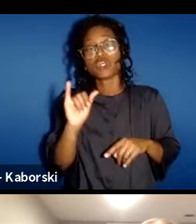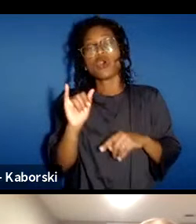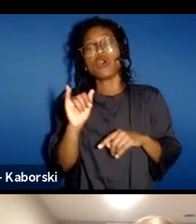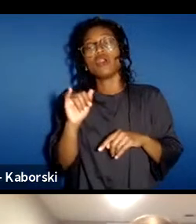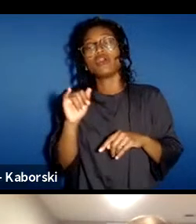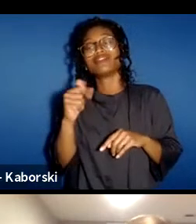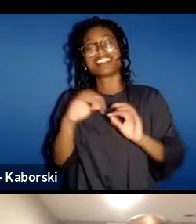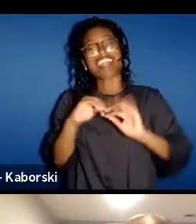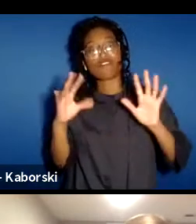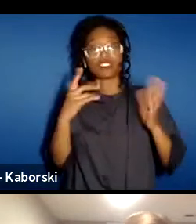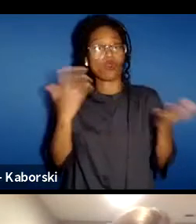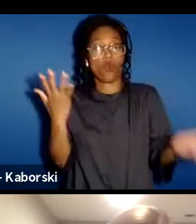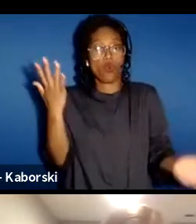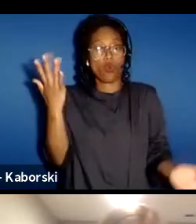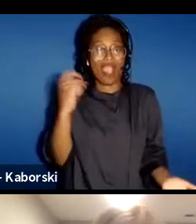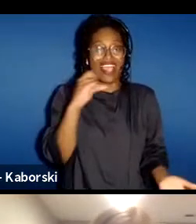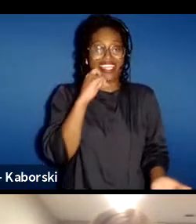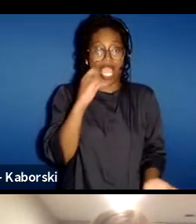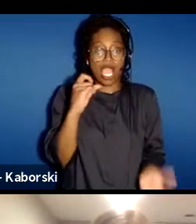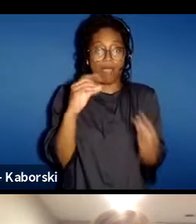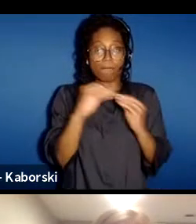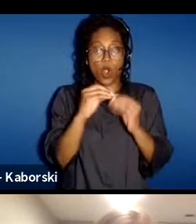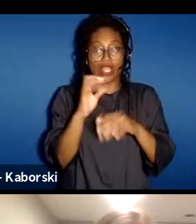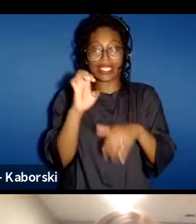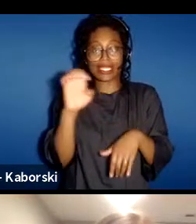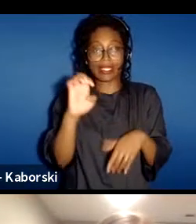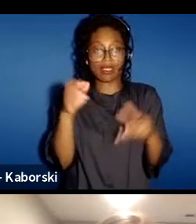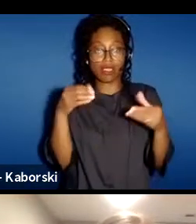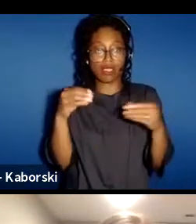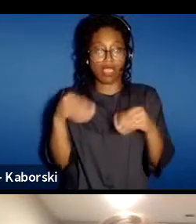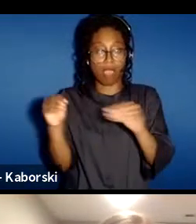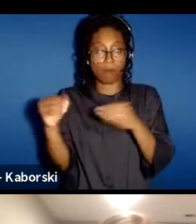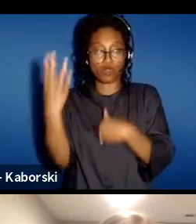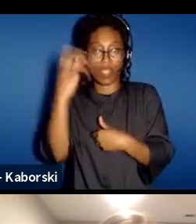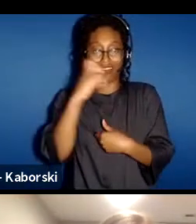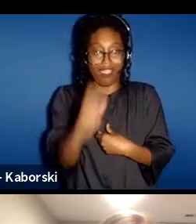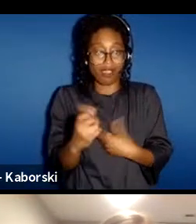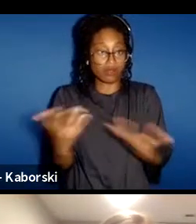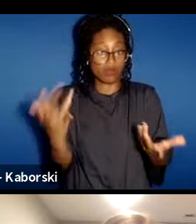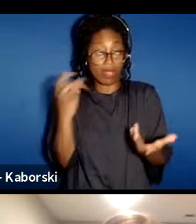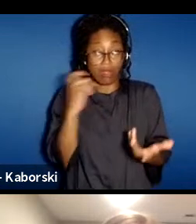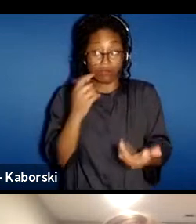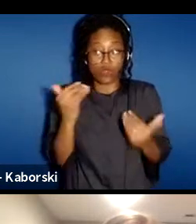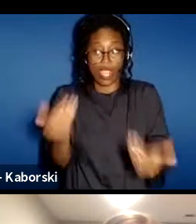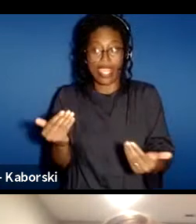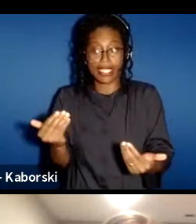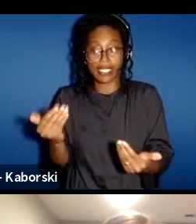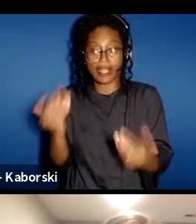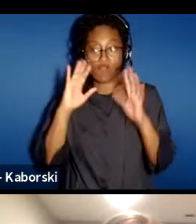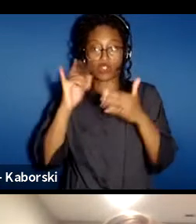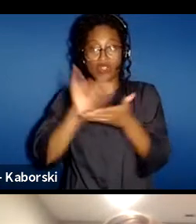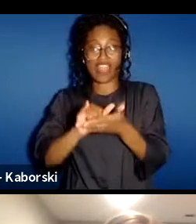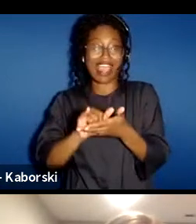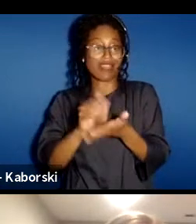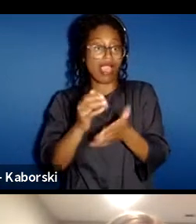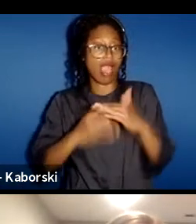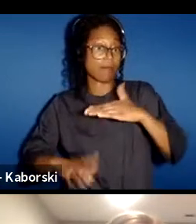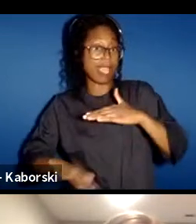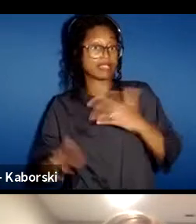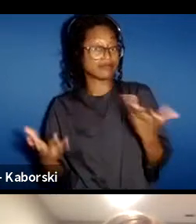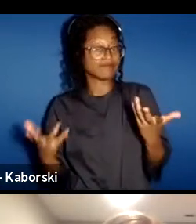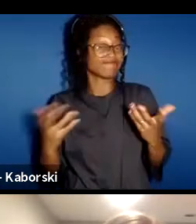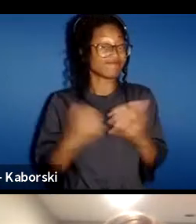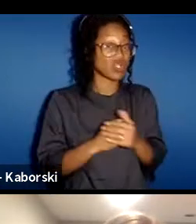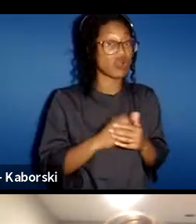like an obvious thing. Like, yeah, why aren't we putting more into e-commerce and more into that element? So that